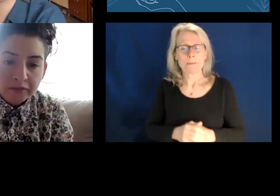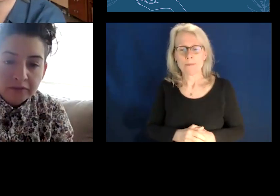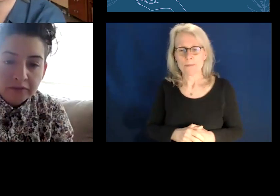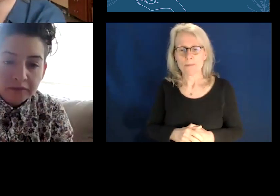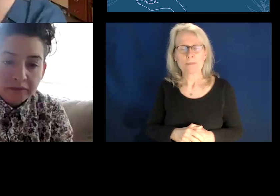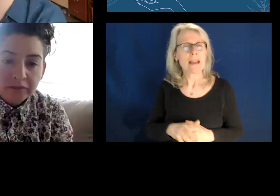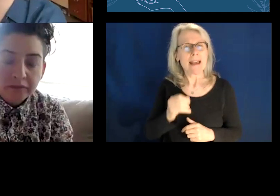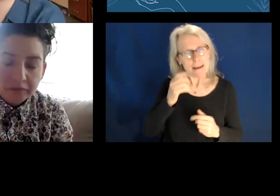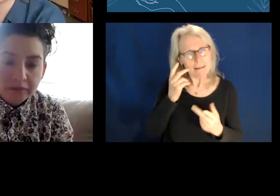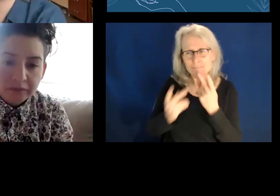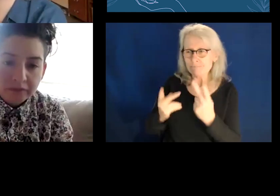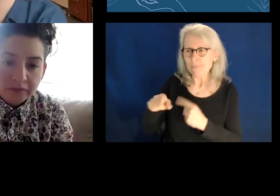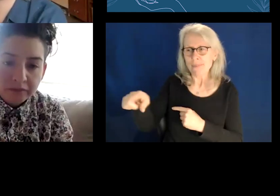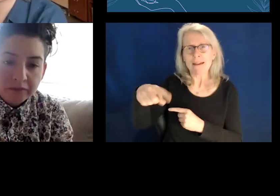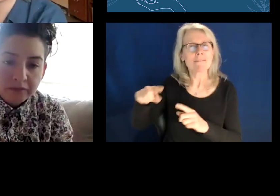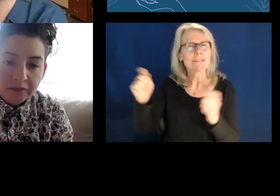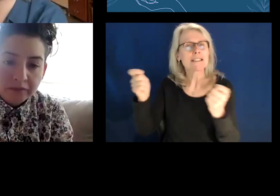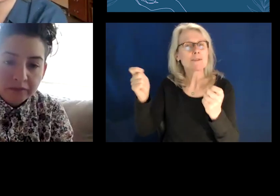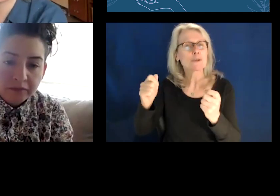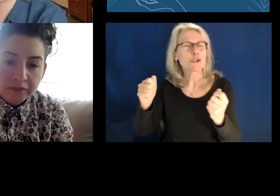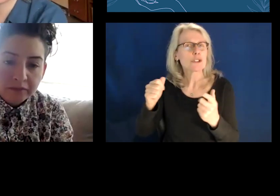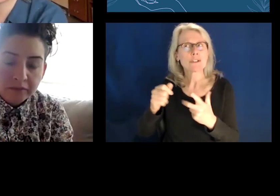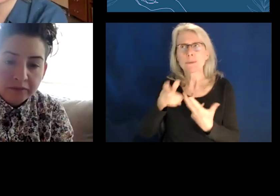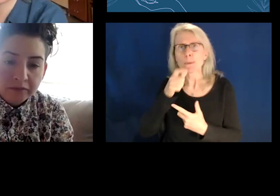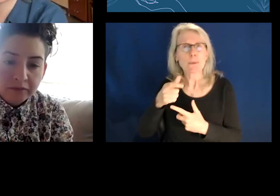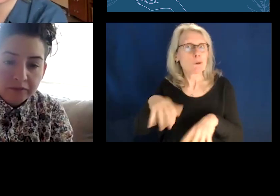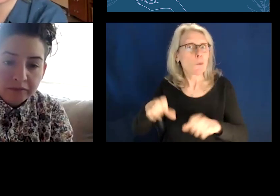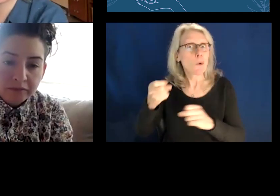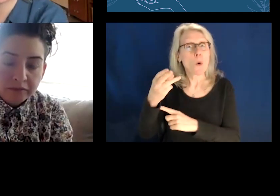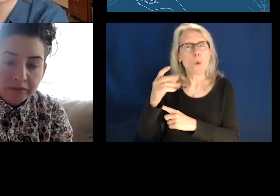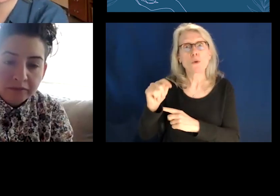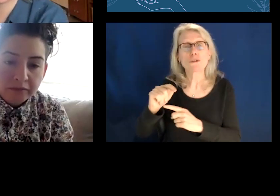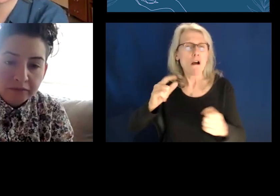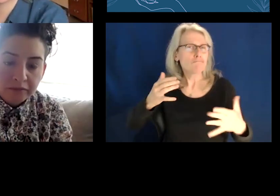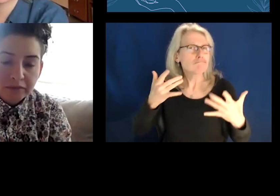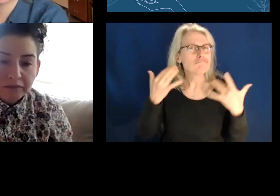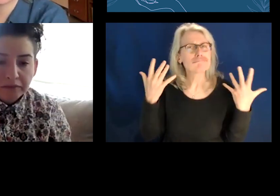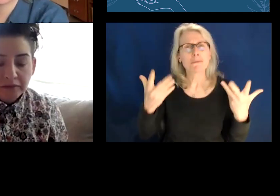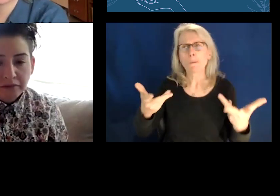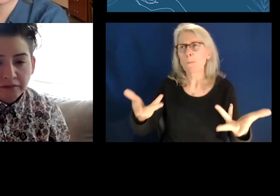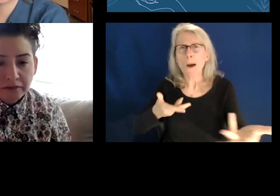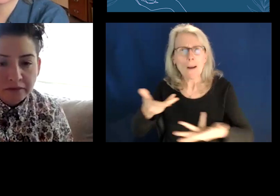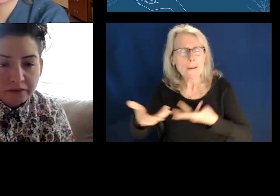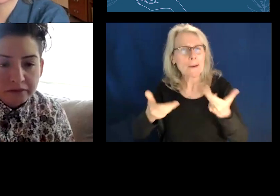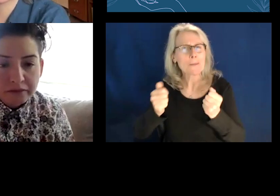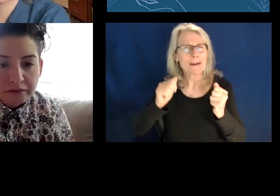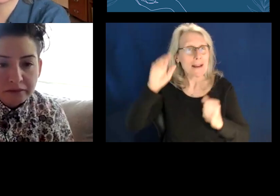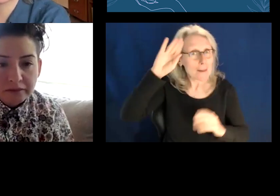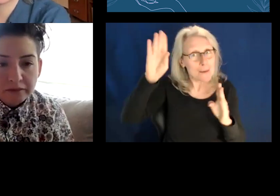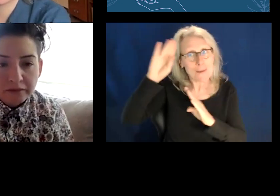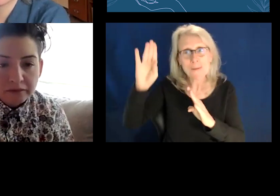communicating together. So, and the space, the hosts of the space were also very welcoming. They make sure they greet everybody,